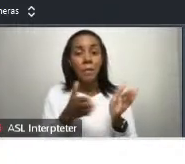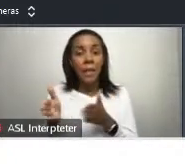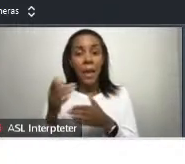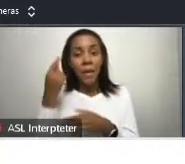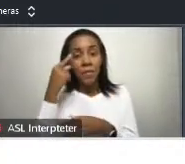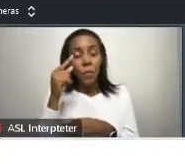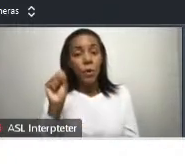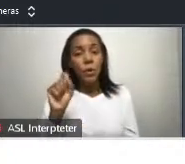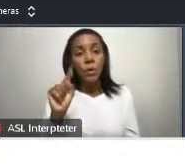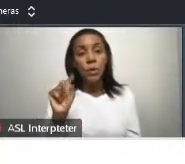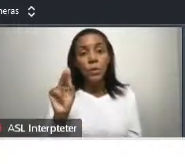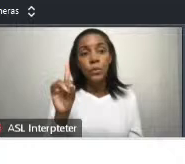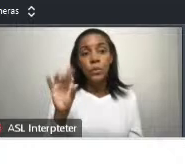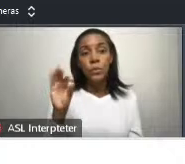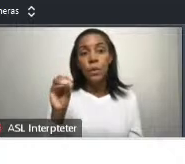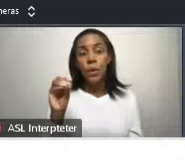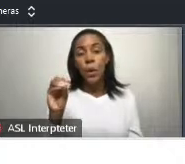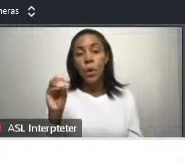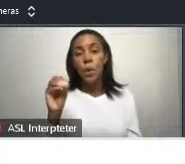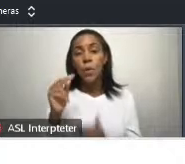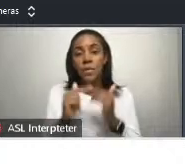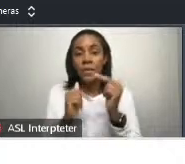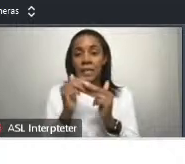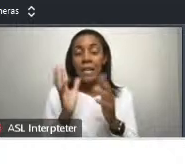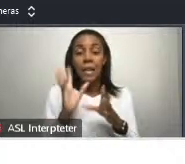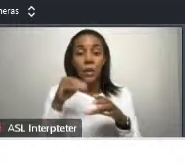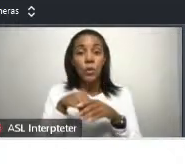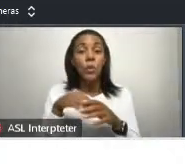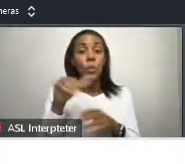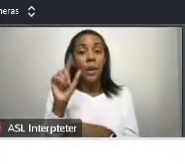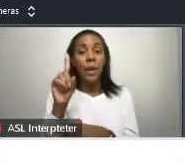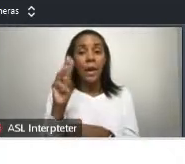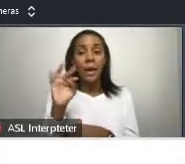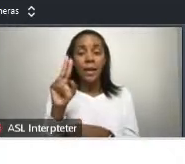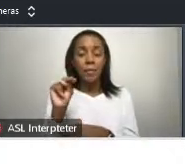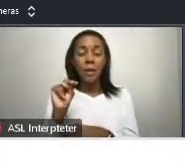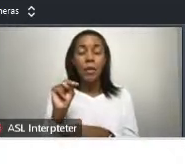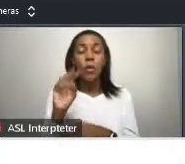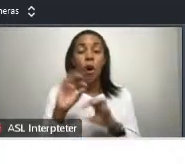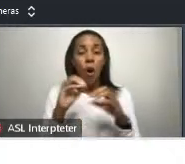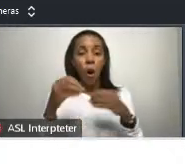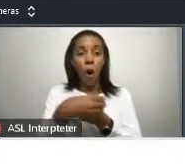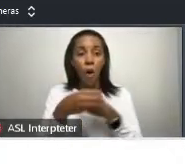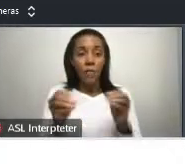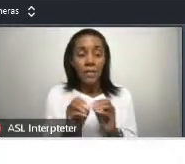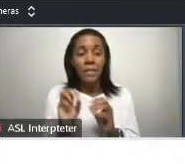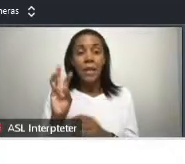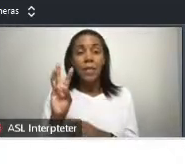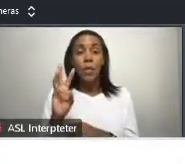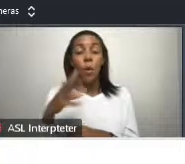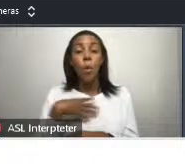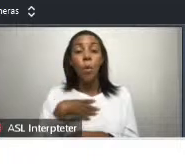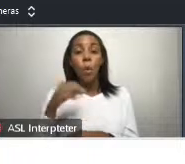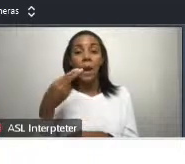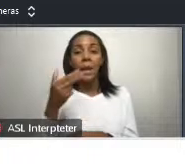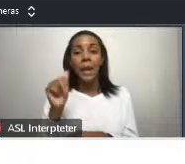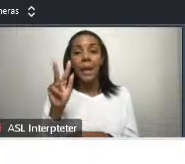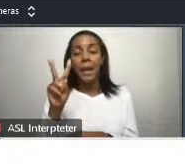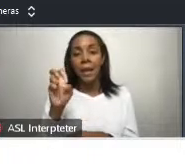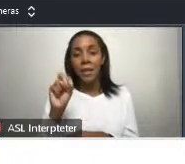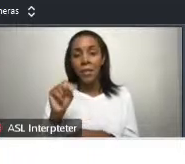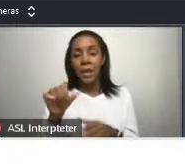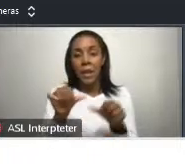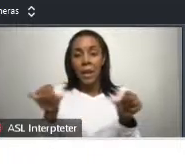studios facility. It would include administrative offices in the Whitehaven area. The planning area is,